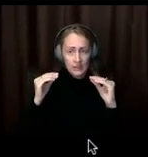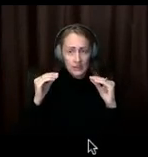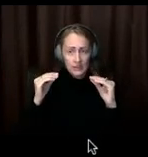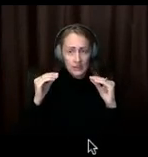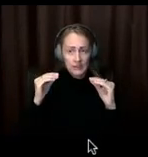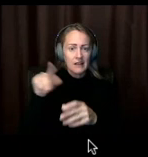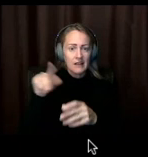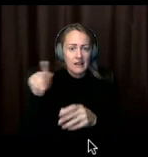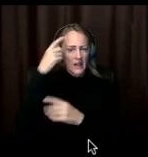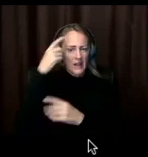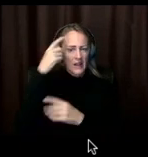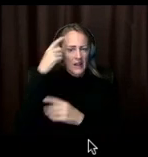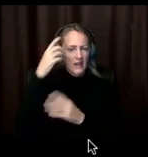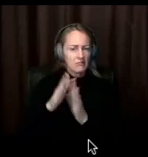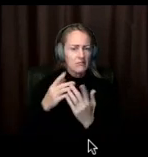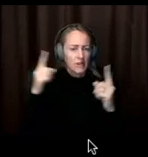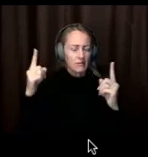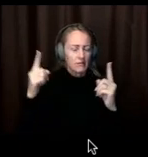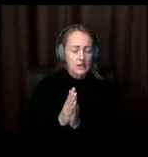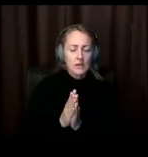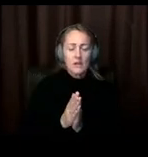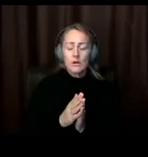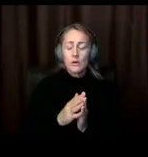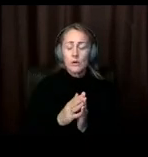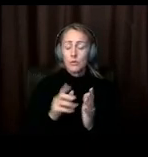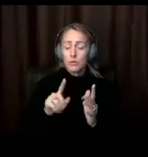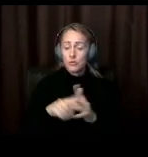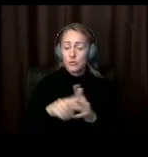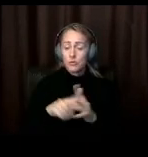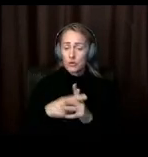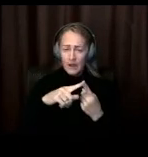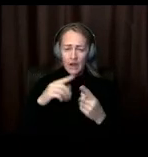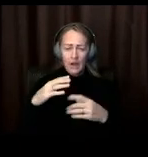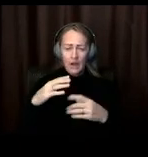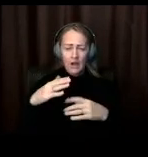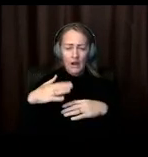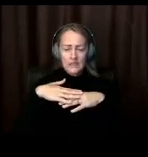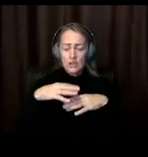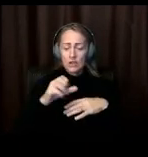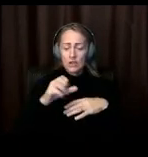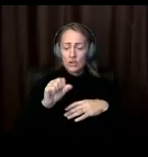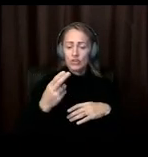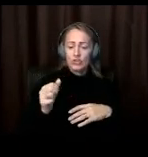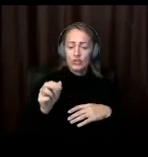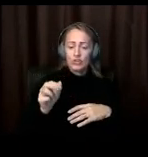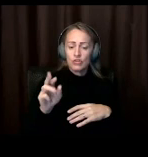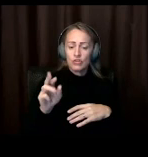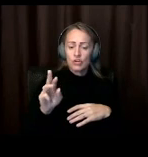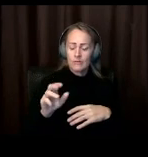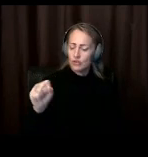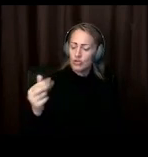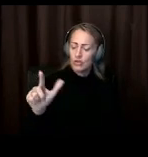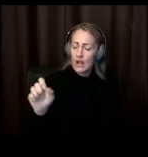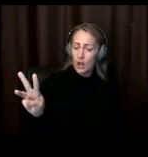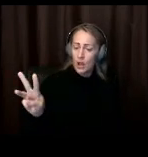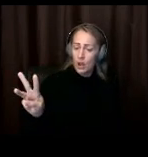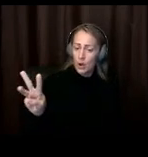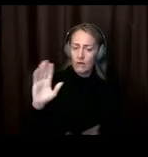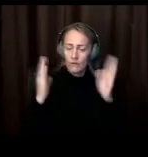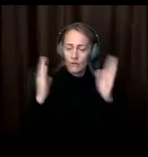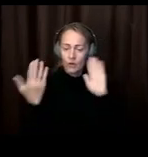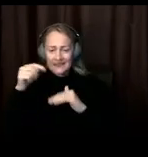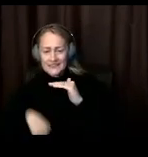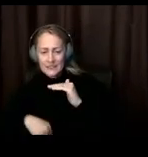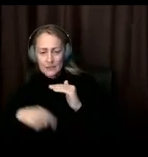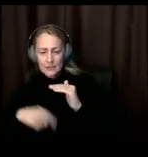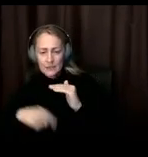things, their language. We need to start thinking about that shallow culture and the deep culture that really defines students and who they are. And it behooves us